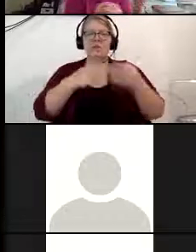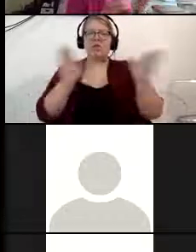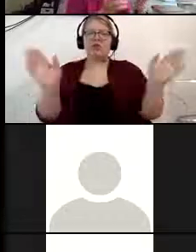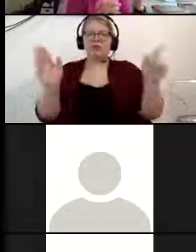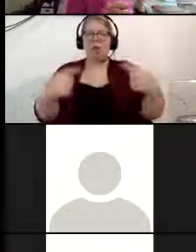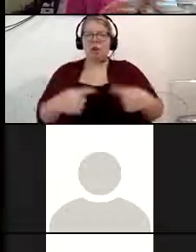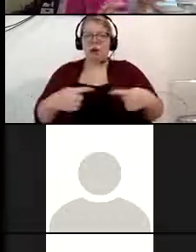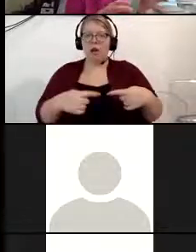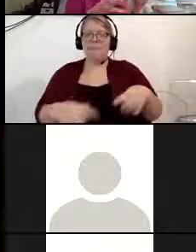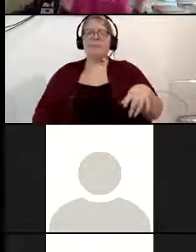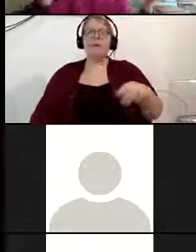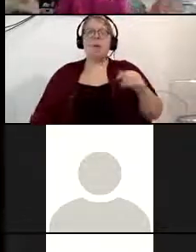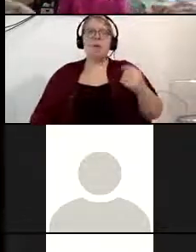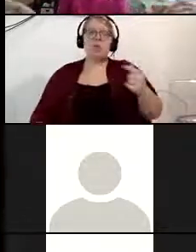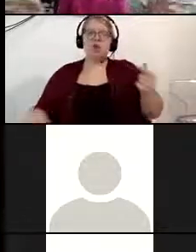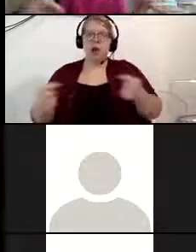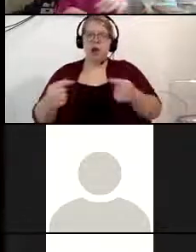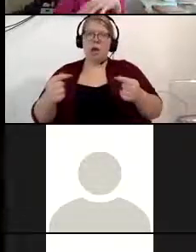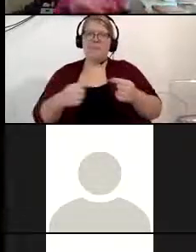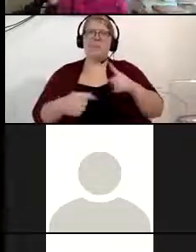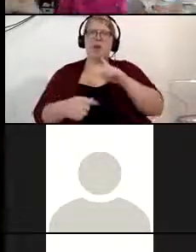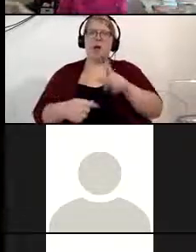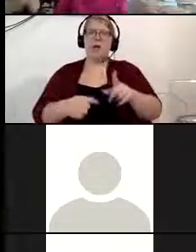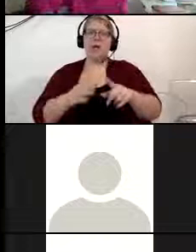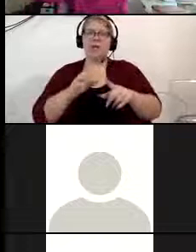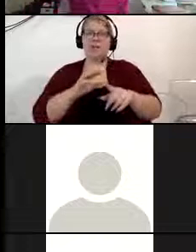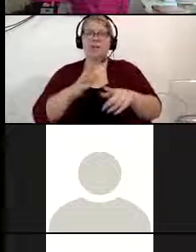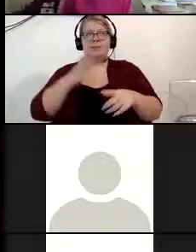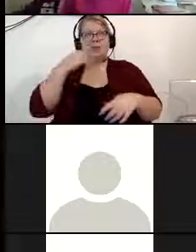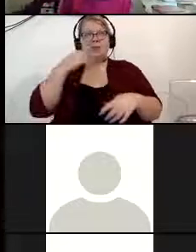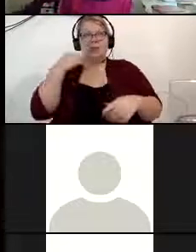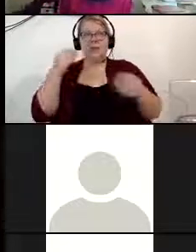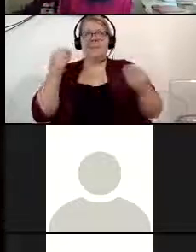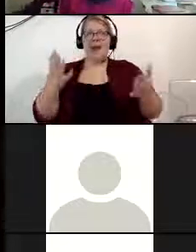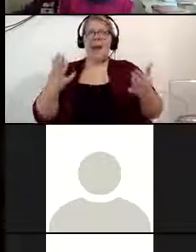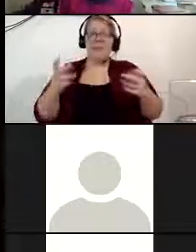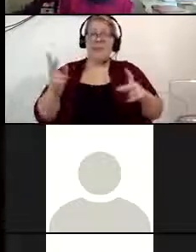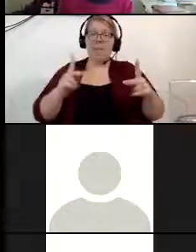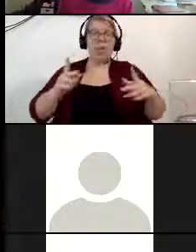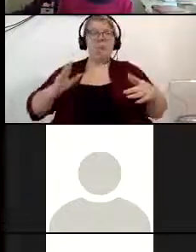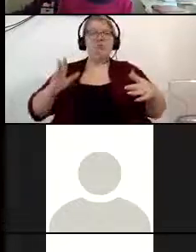those harms that are experienced by a lot of people who don't meet criteria